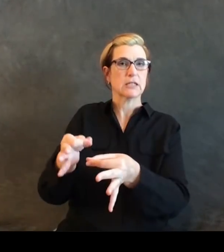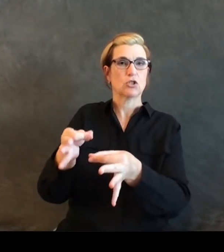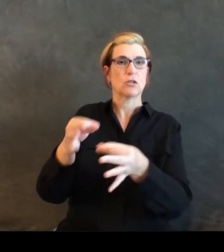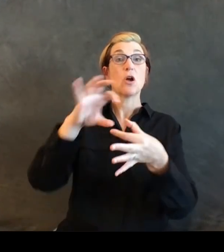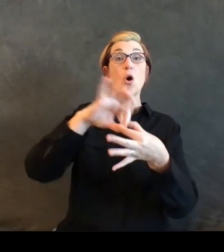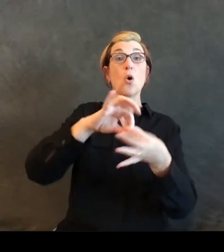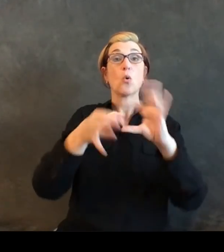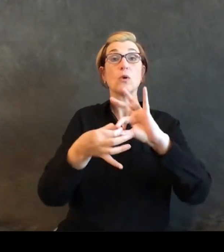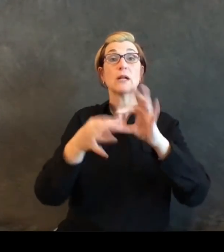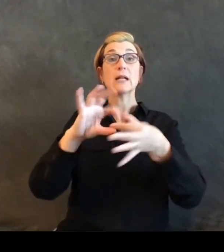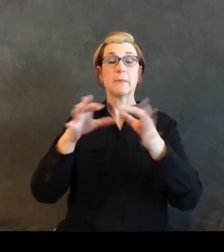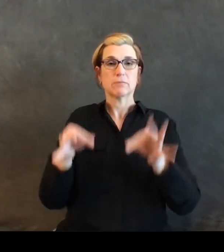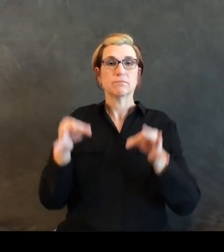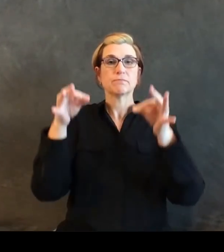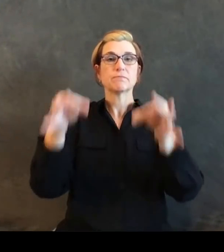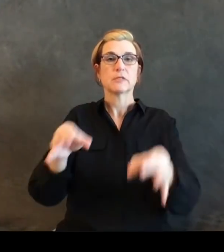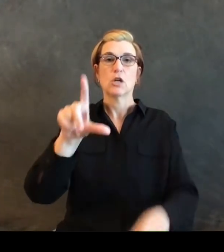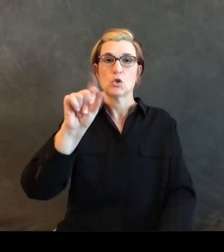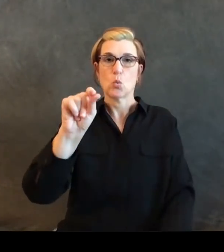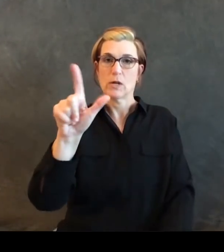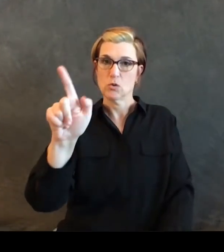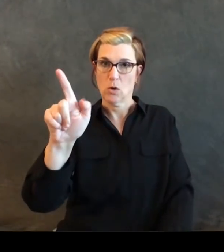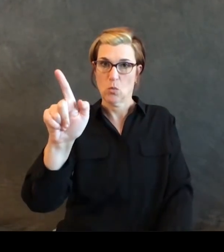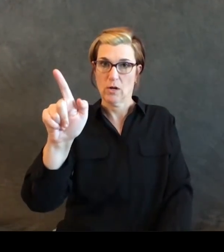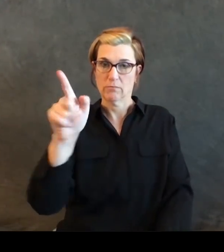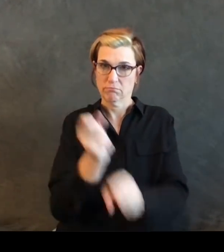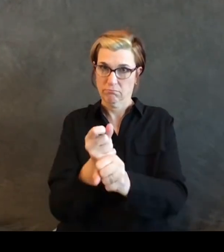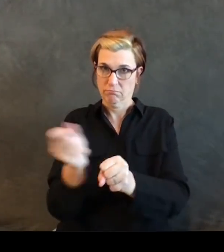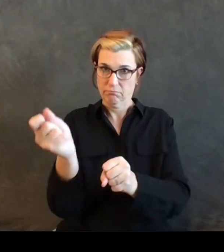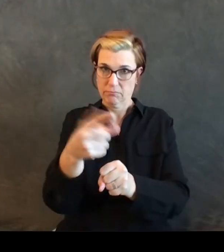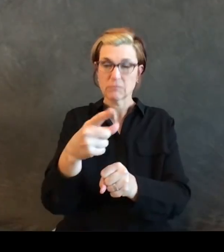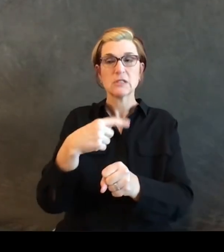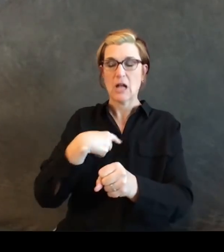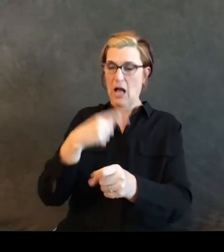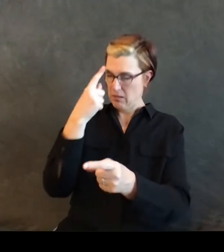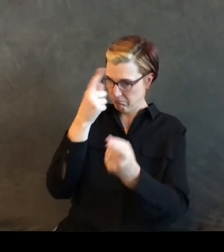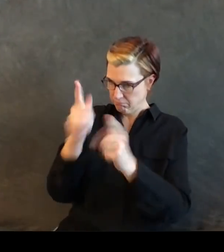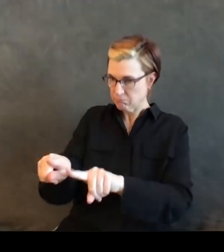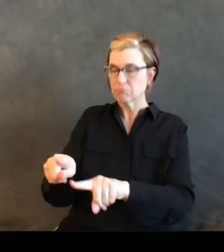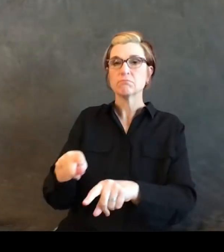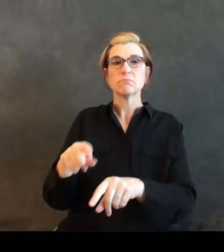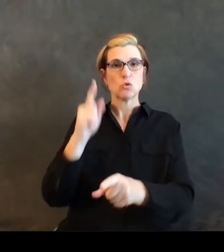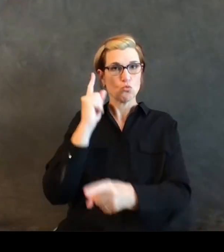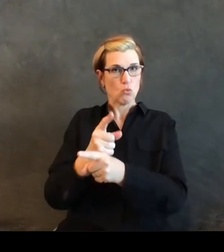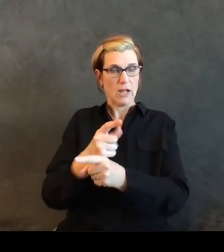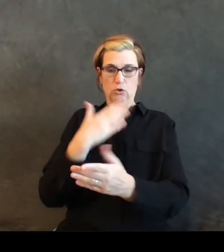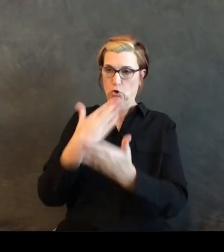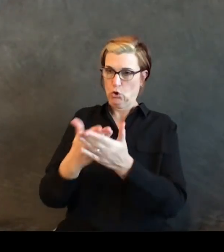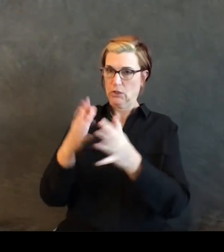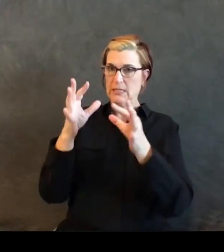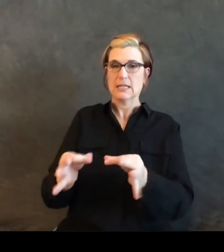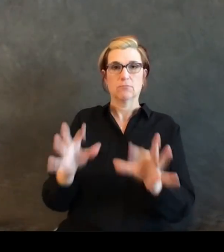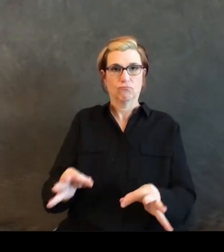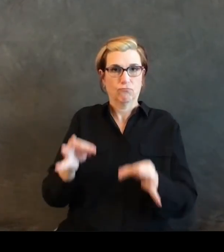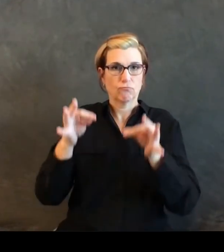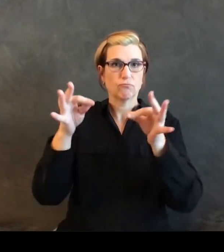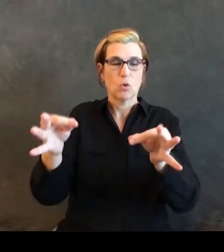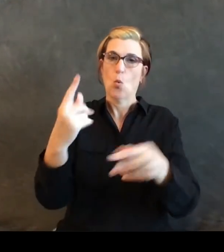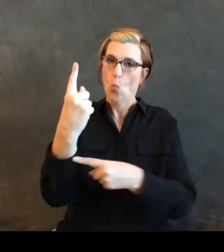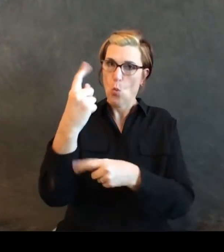to be a fantastic Olympics. It was the absolute right decision to delay it for a full year and now have a full, beautiful Olympics. It's going to